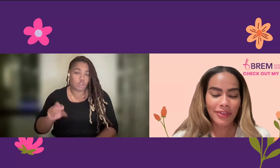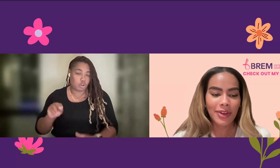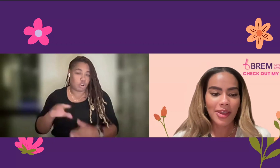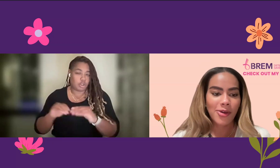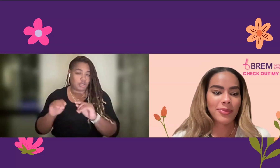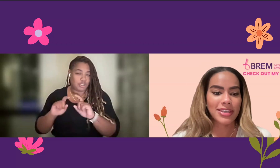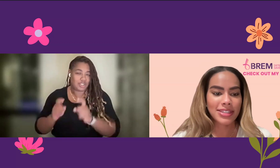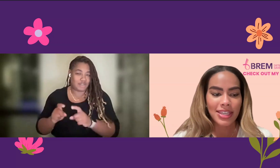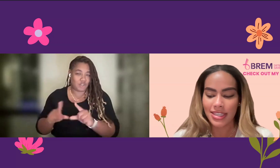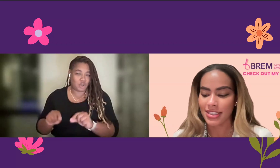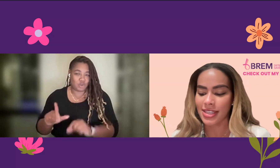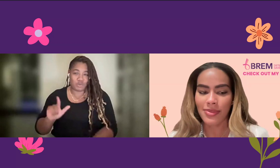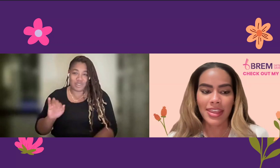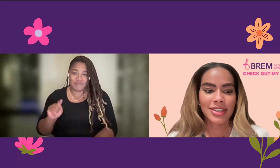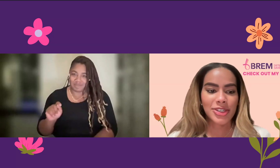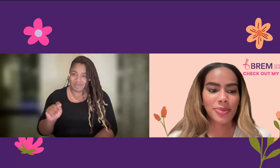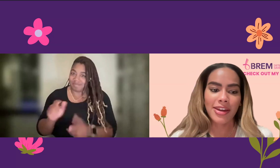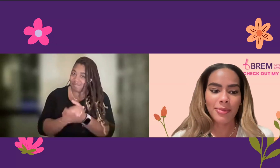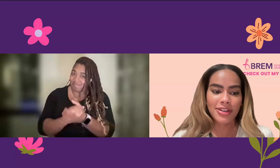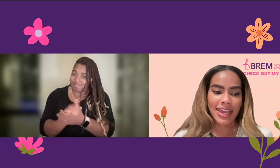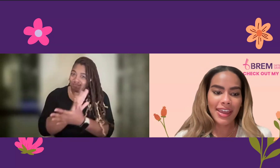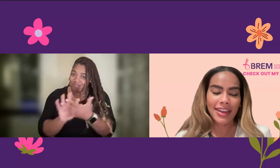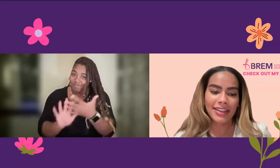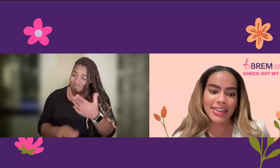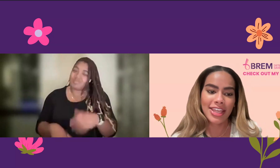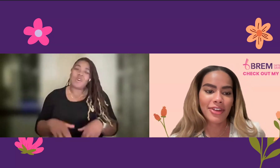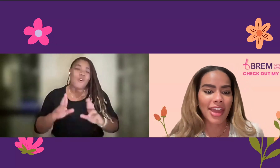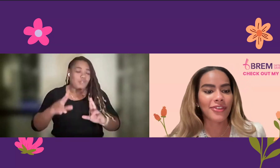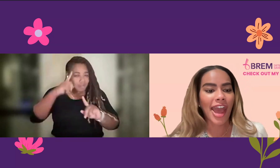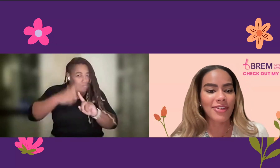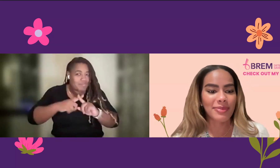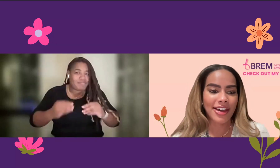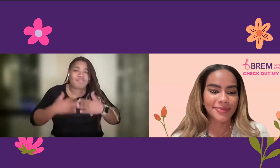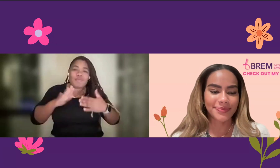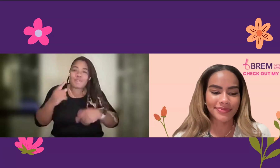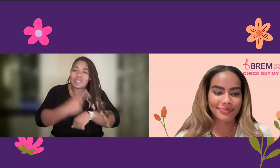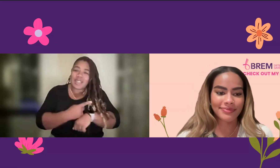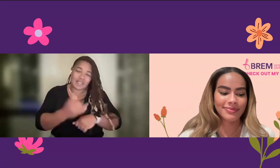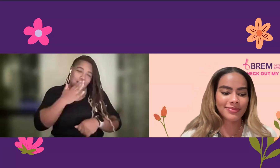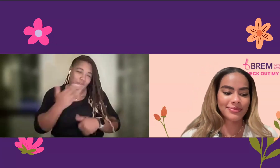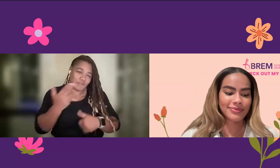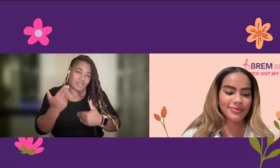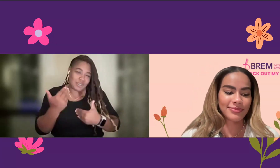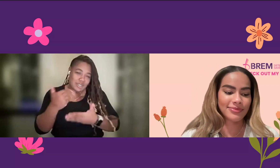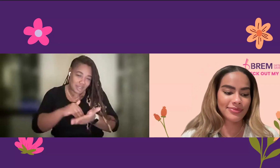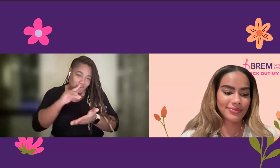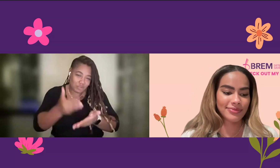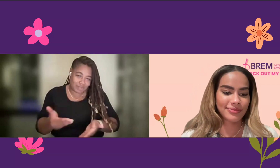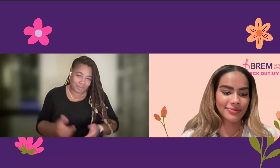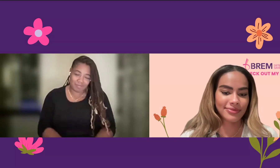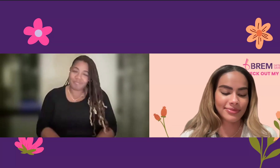congratulations, everyone. I hope this is something to brighten up your day. And thank you again for having me on.